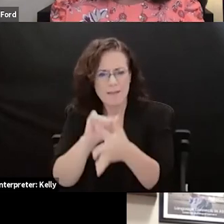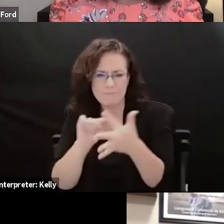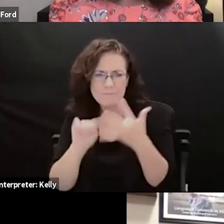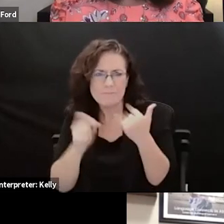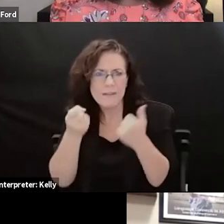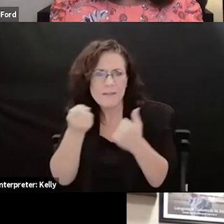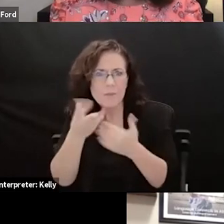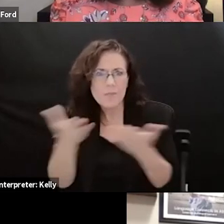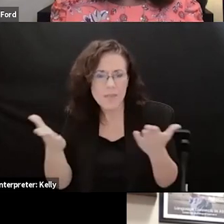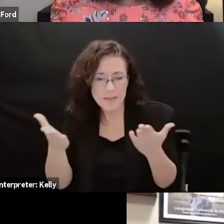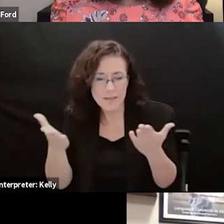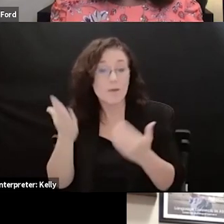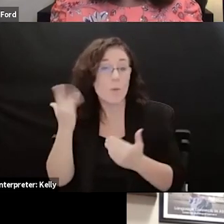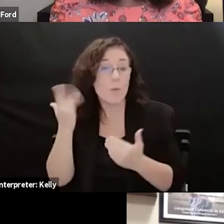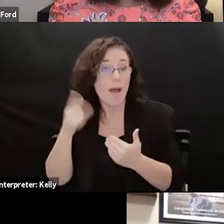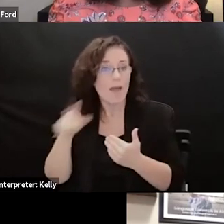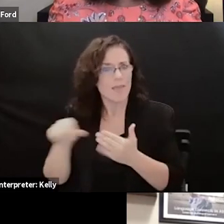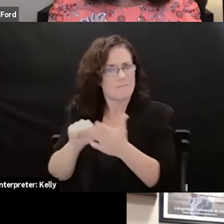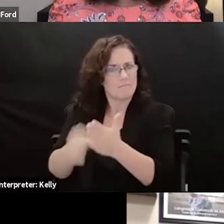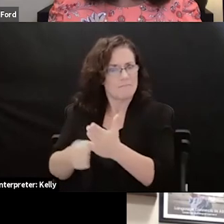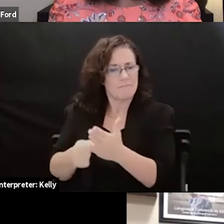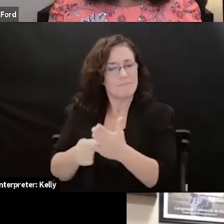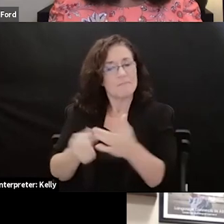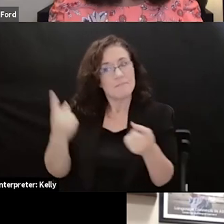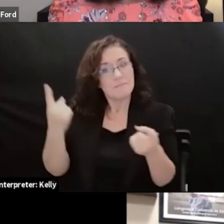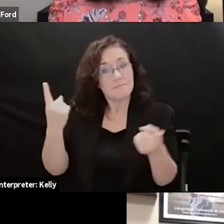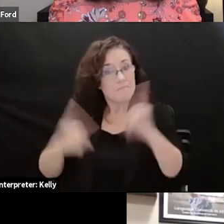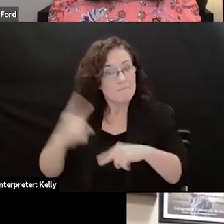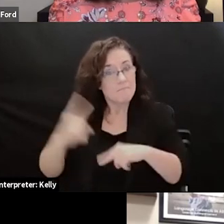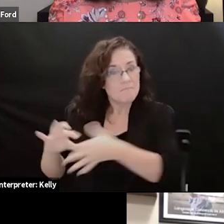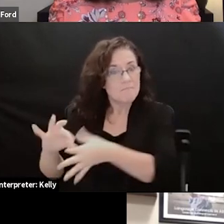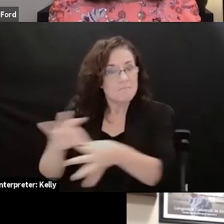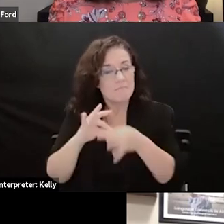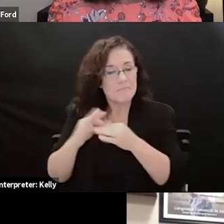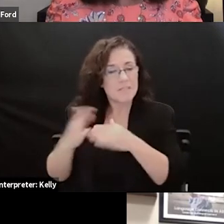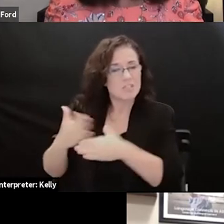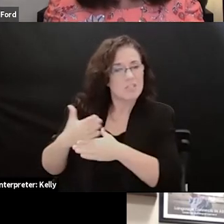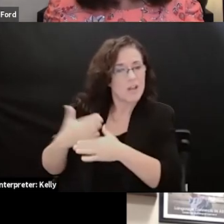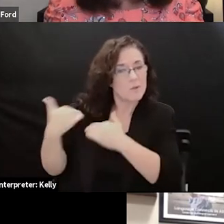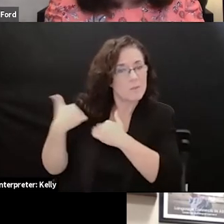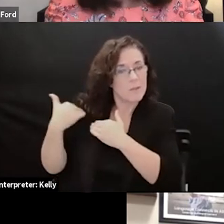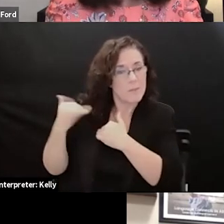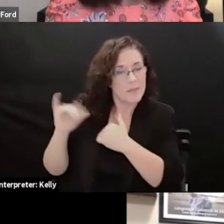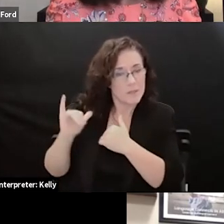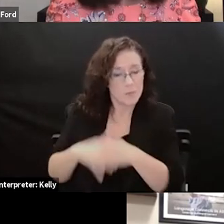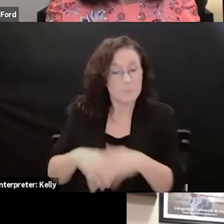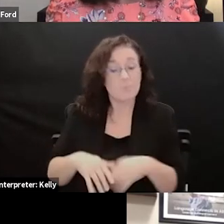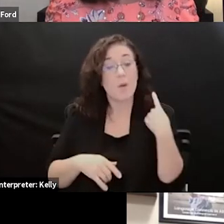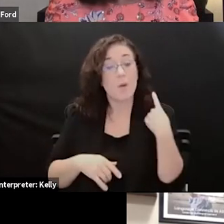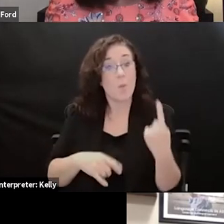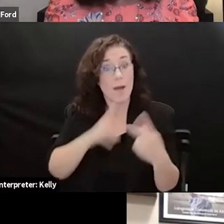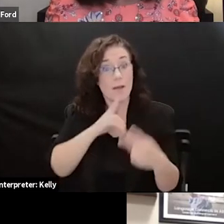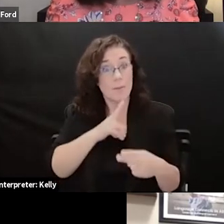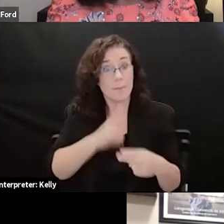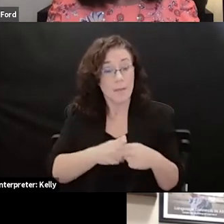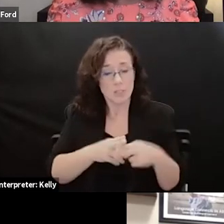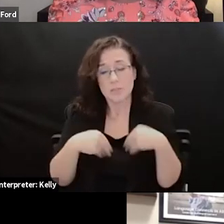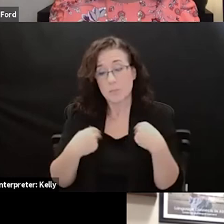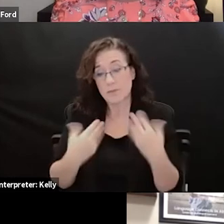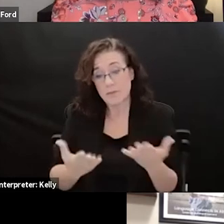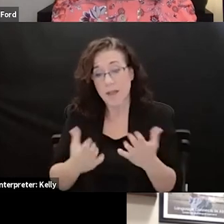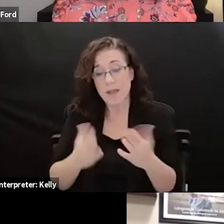the importance of collaboration and shared responsibility one bullet point was to provide a nurturing barrier-free